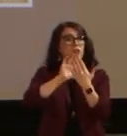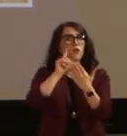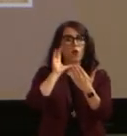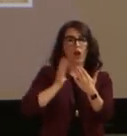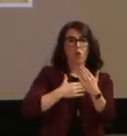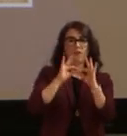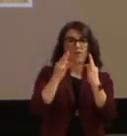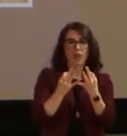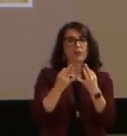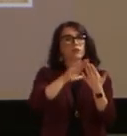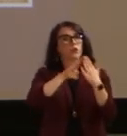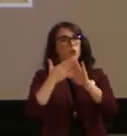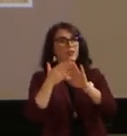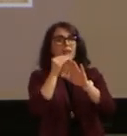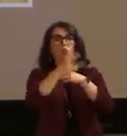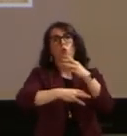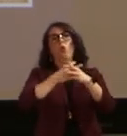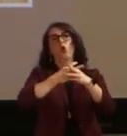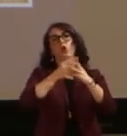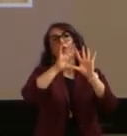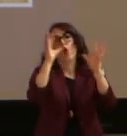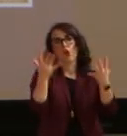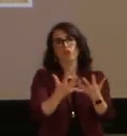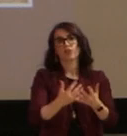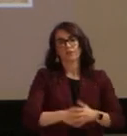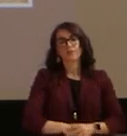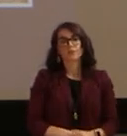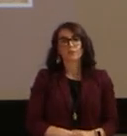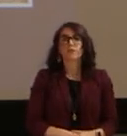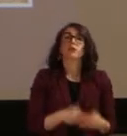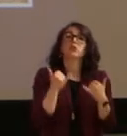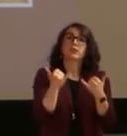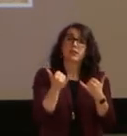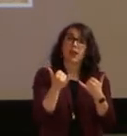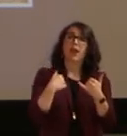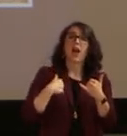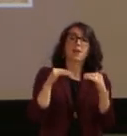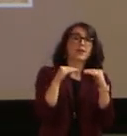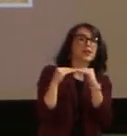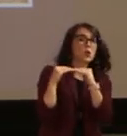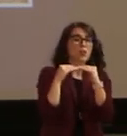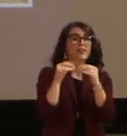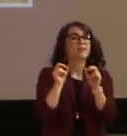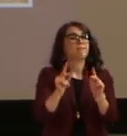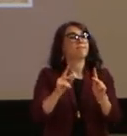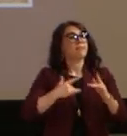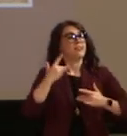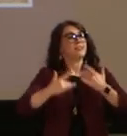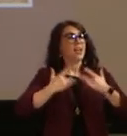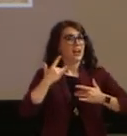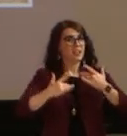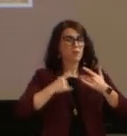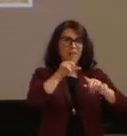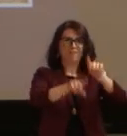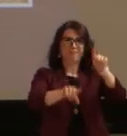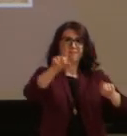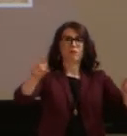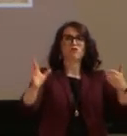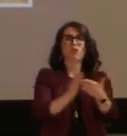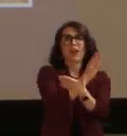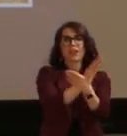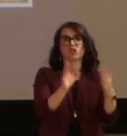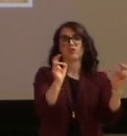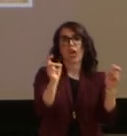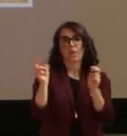families, our communities, and the world at large. And so today I'm equally excited and delighted by the range of topics that will be